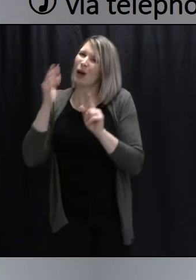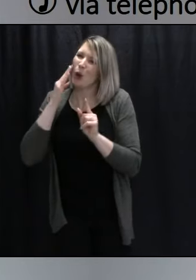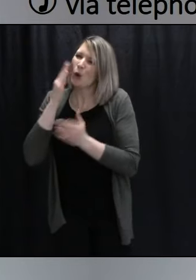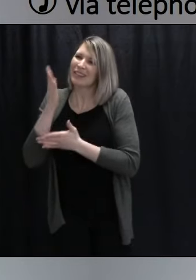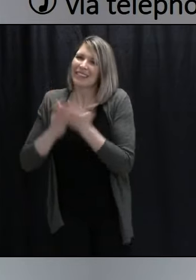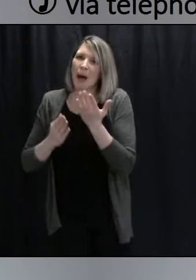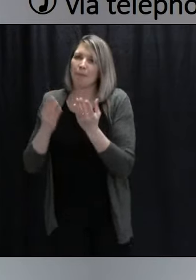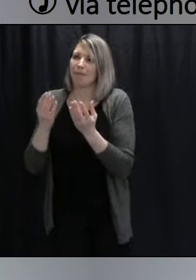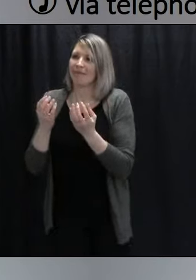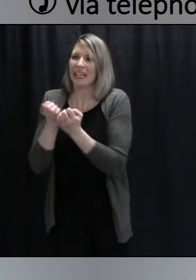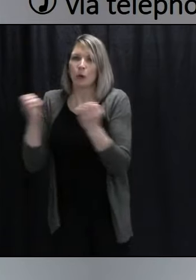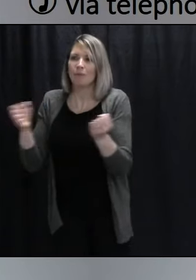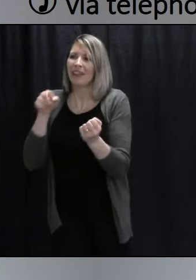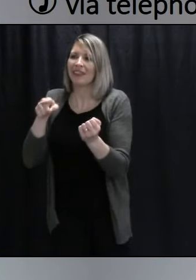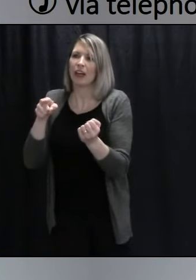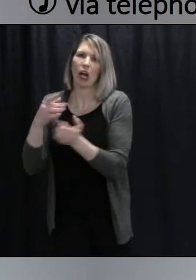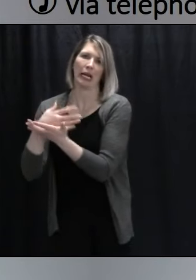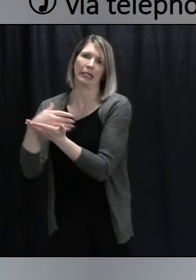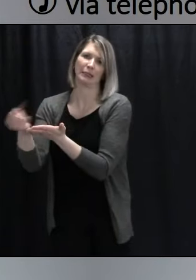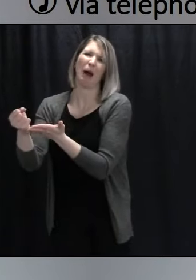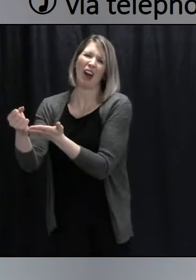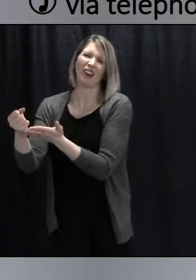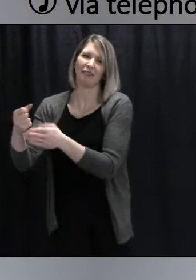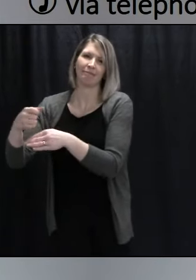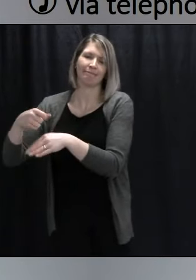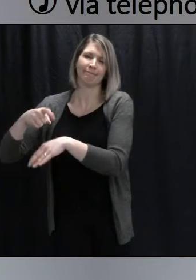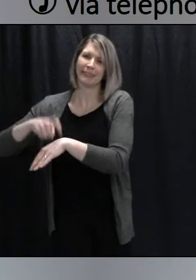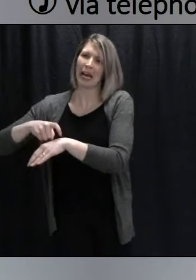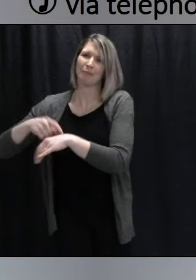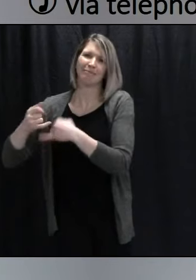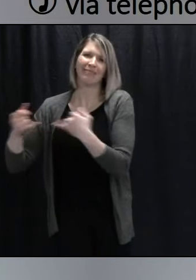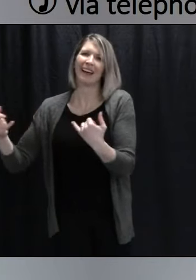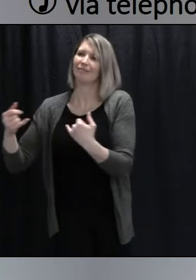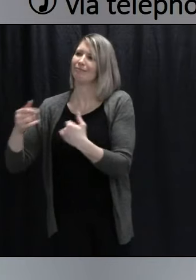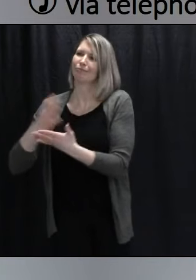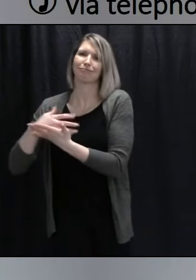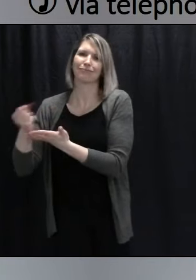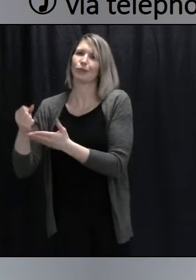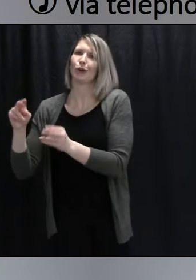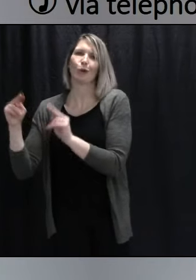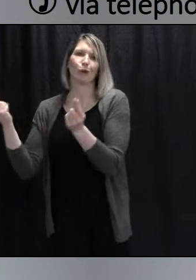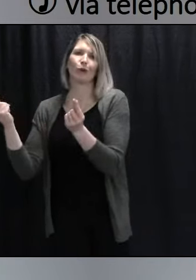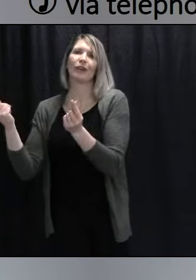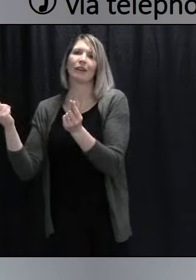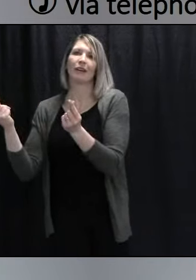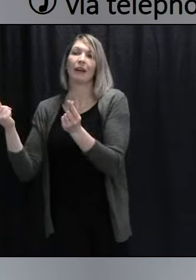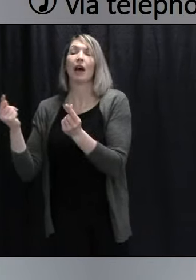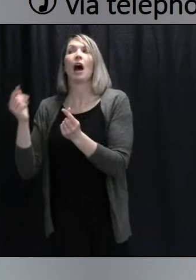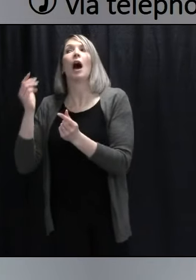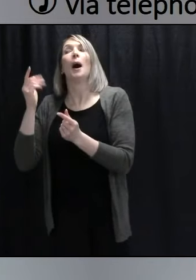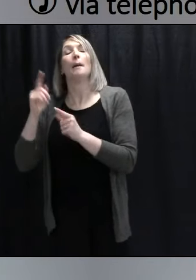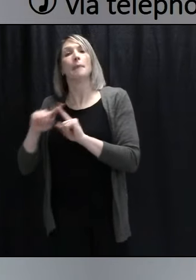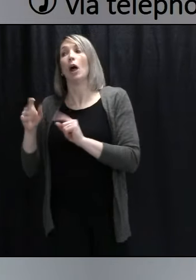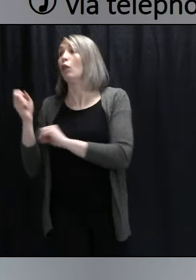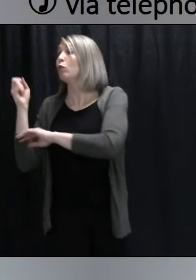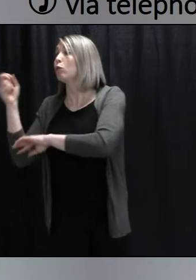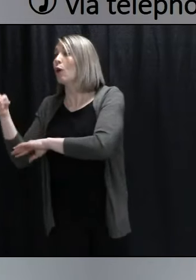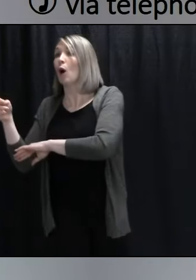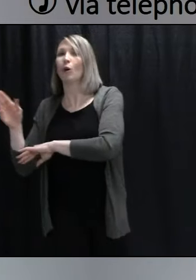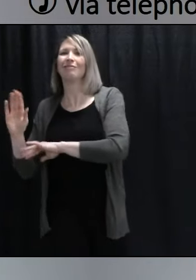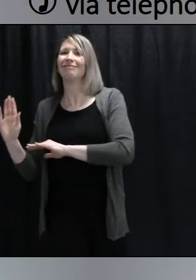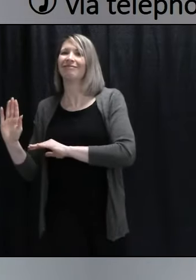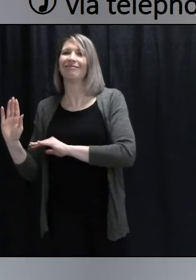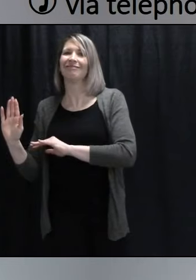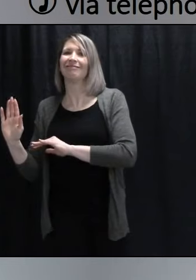that what is left in there that is usable will be diverted to the current